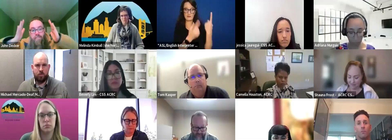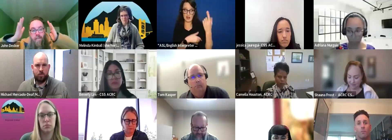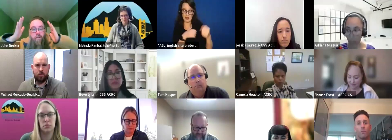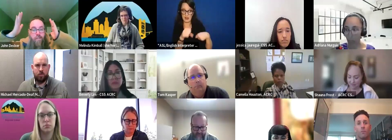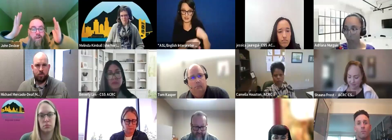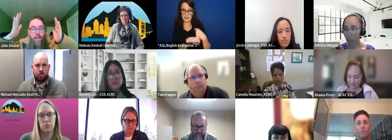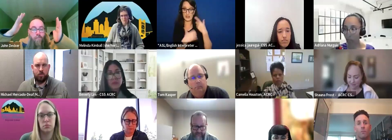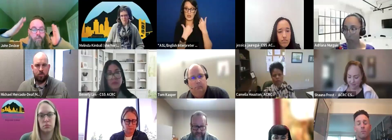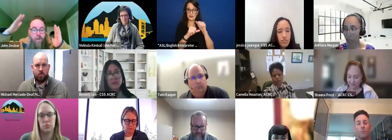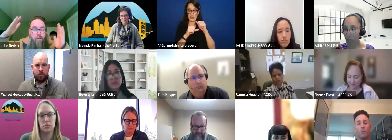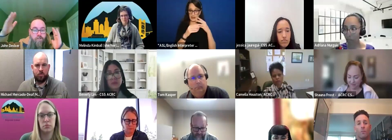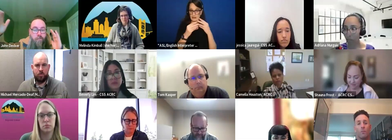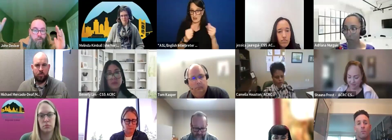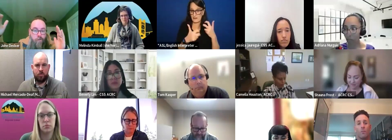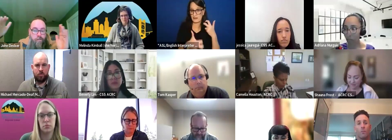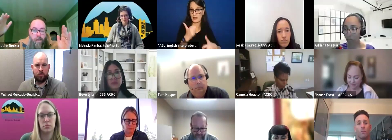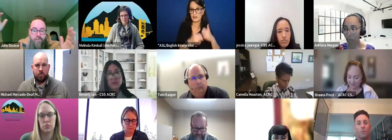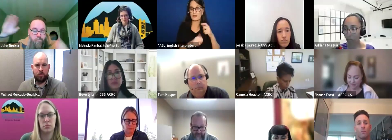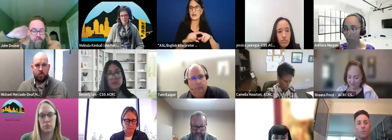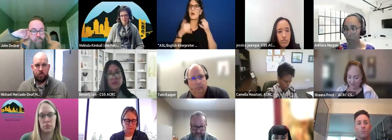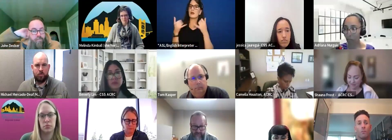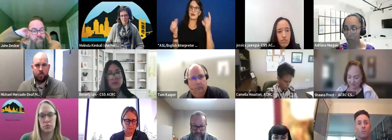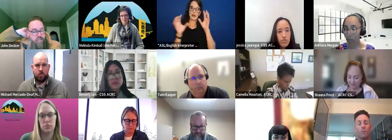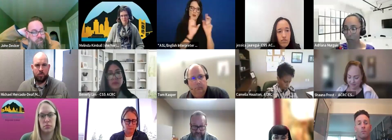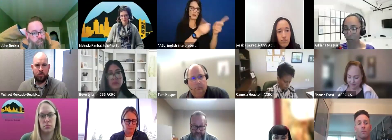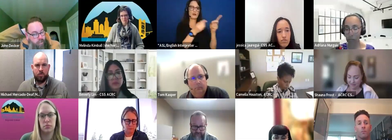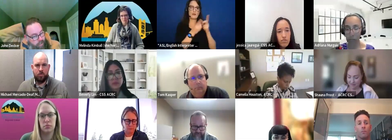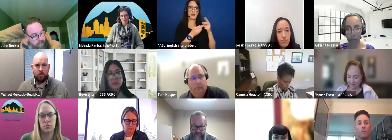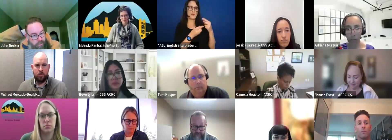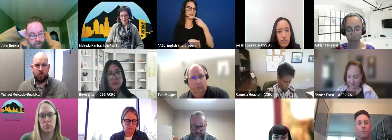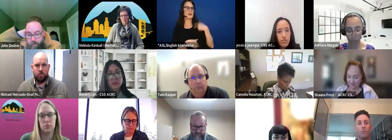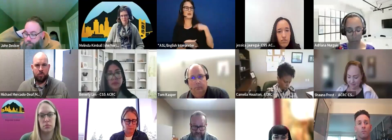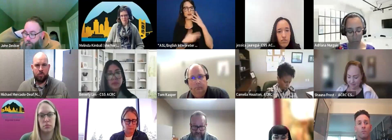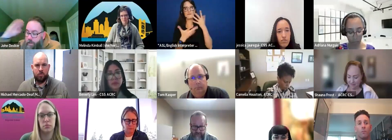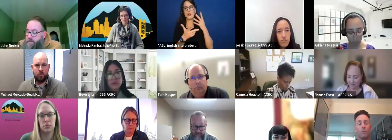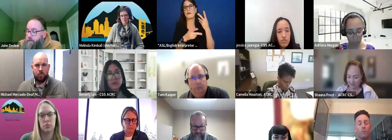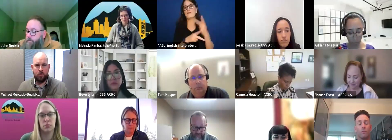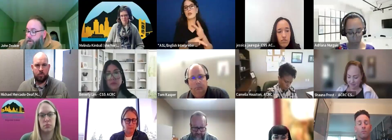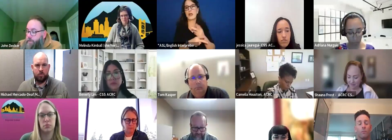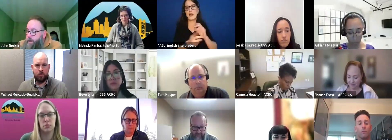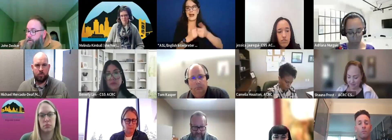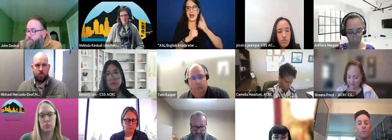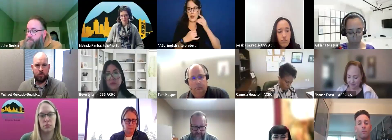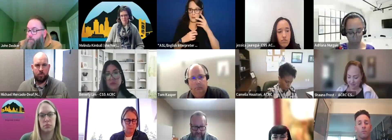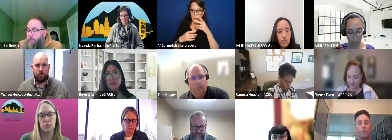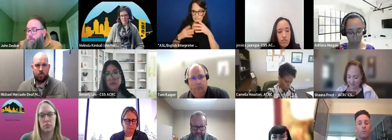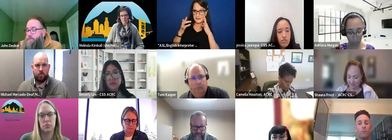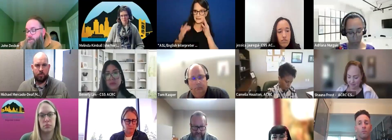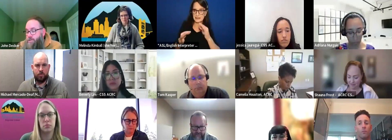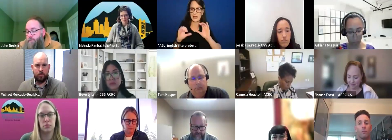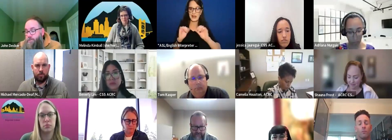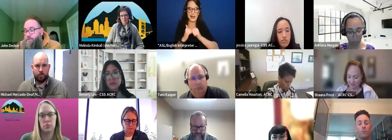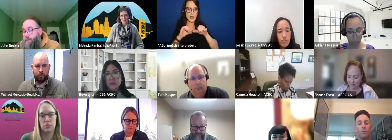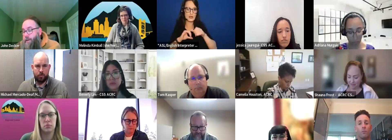saying, we've decided on a track of how we're going to try to figure out the last part of this implementation, and formalizing it with support